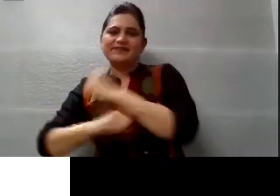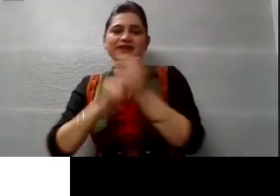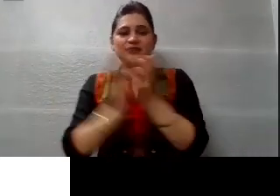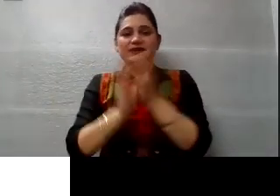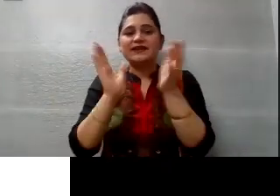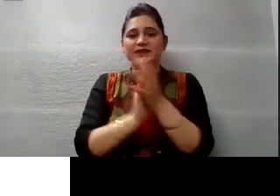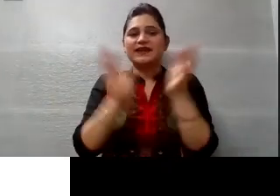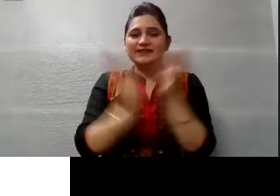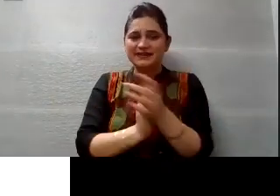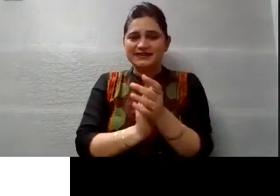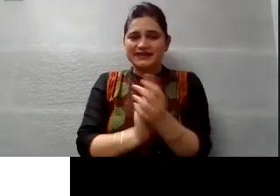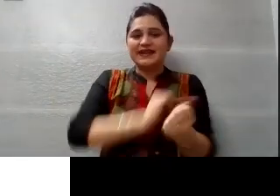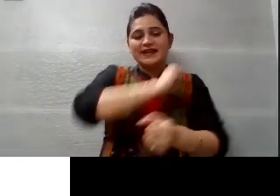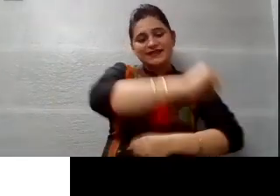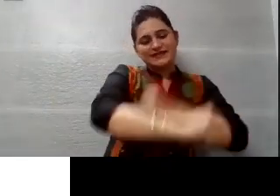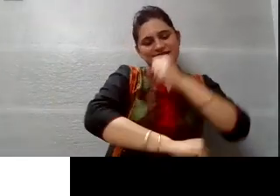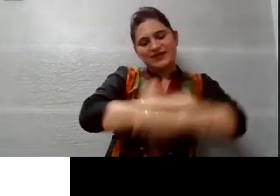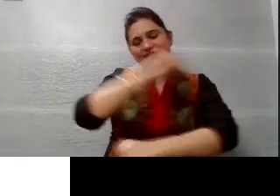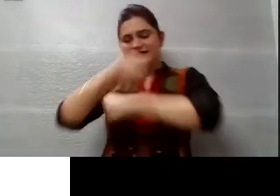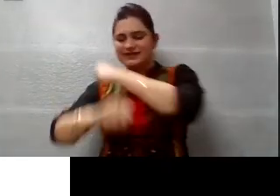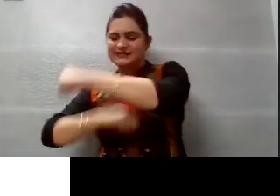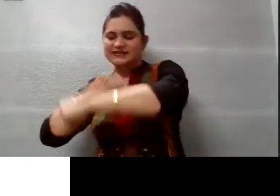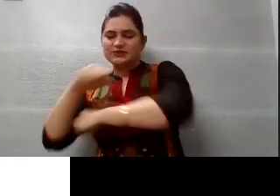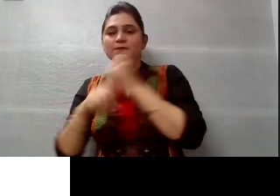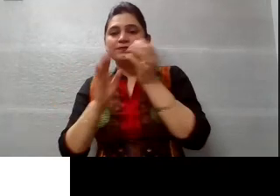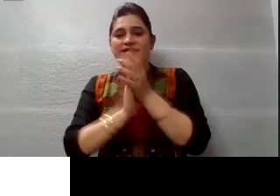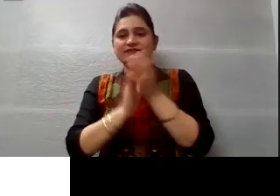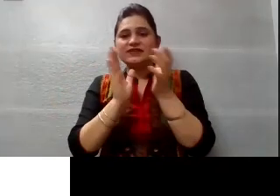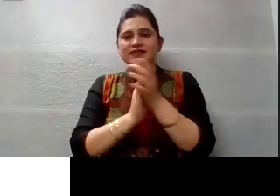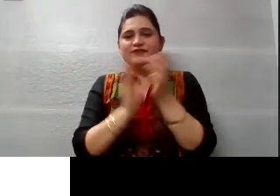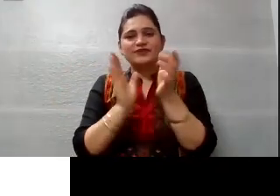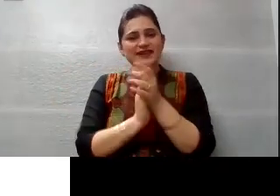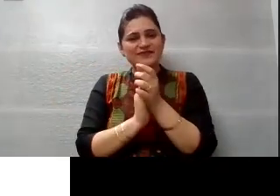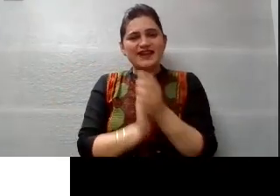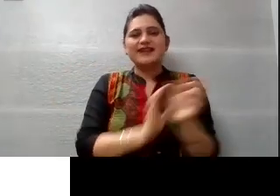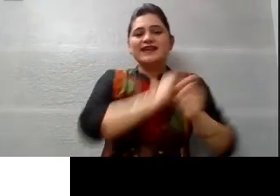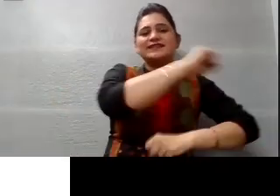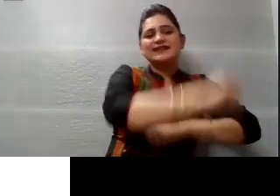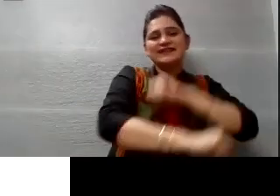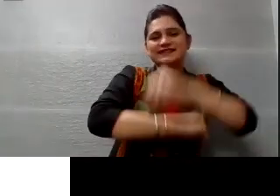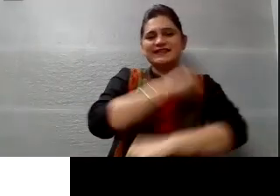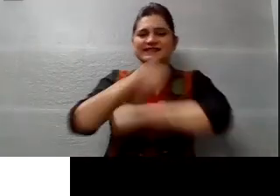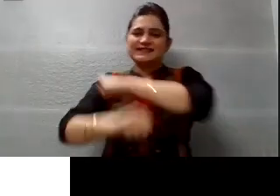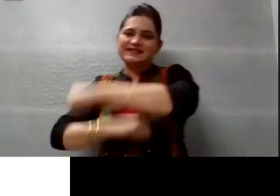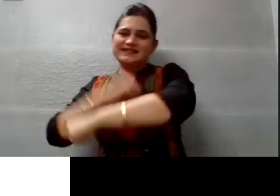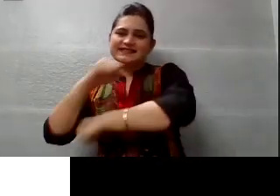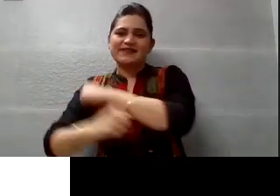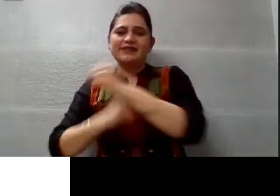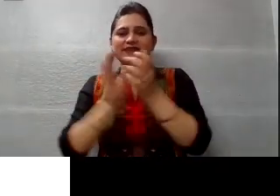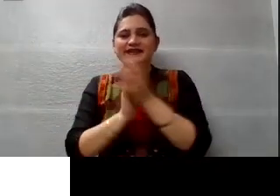27, 28, 29, 30. 31, 32, 33, 24, 35. 36,